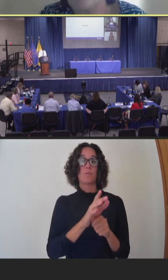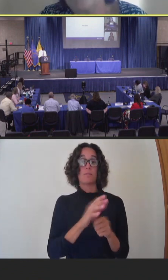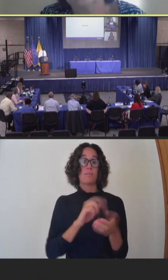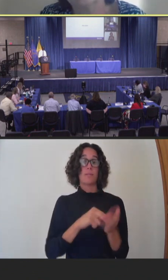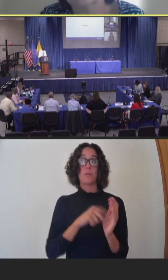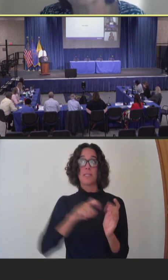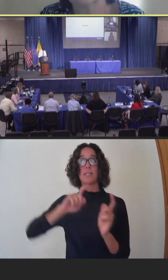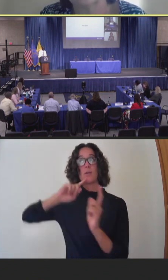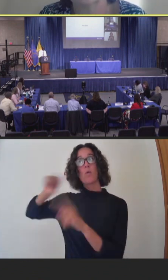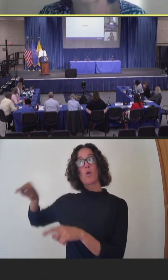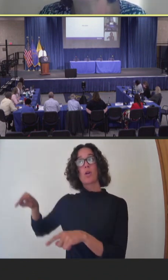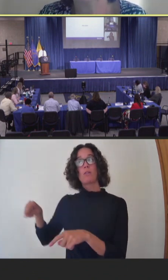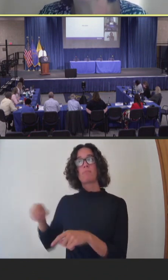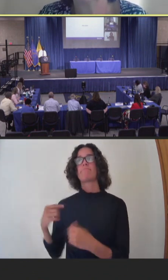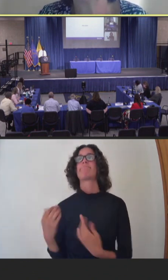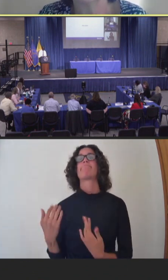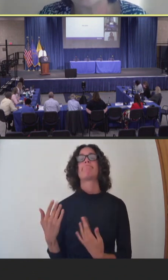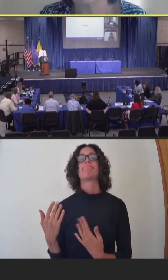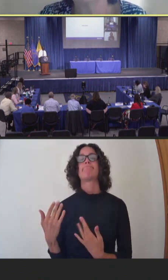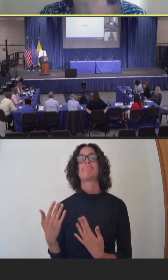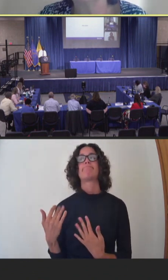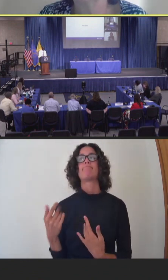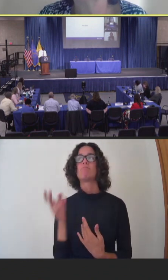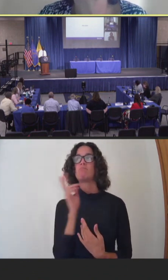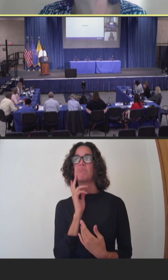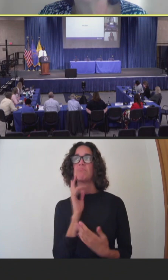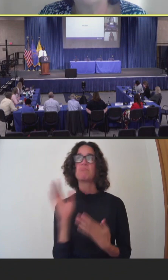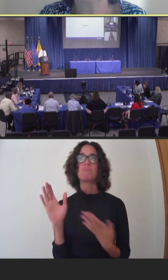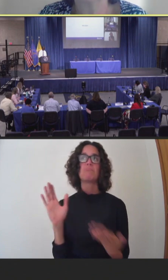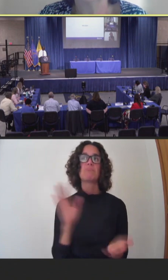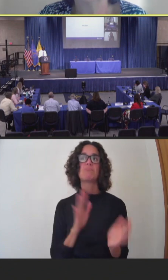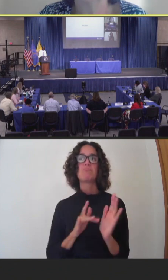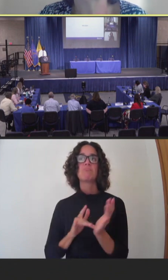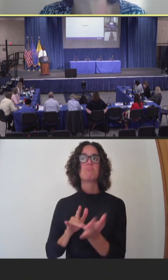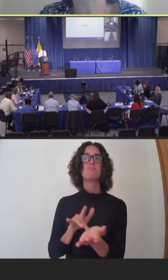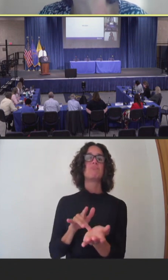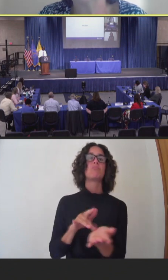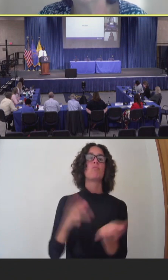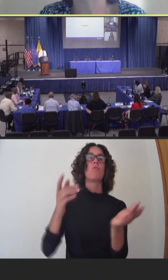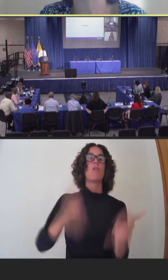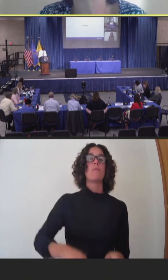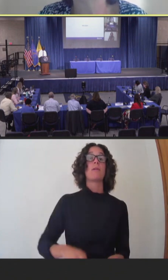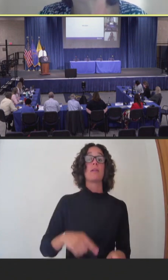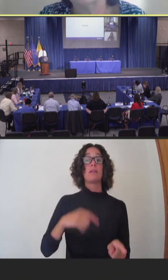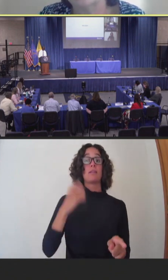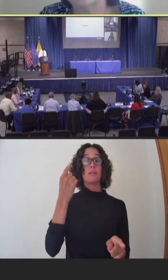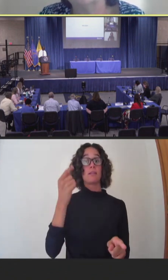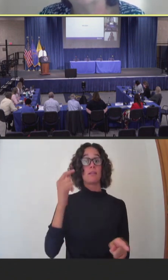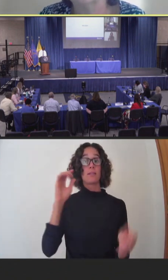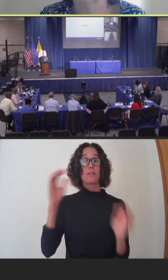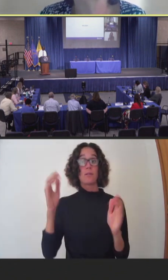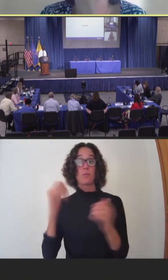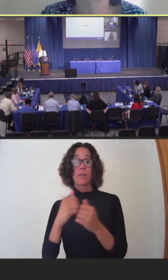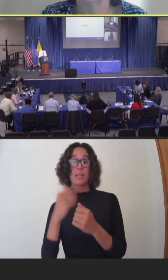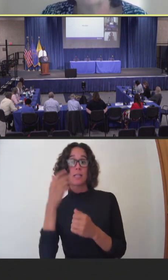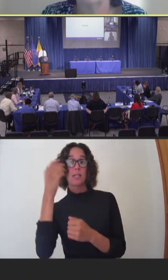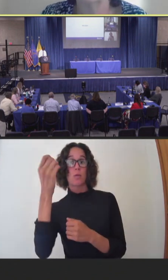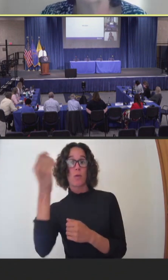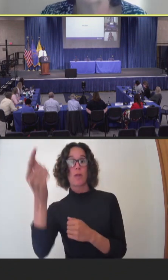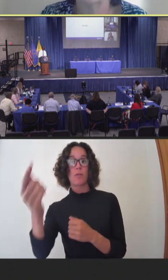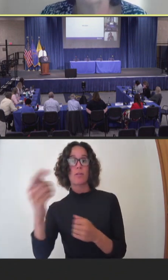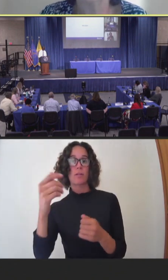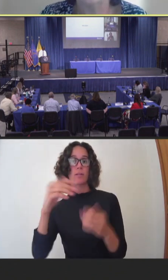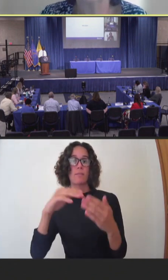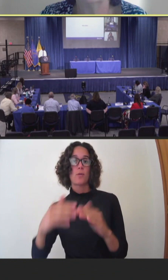sort of waiting and seeing what's going to happen. But so you go out in community and somebody has Medicaid and they're an